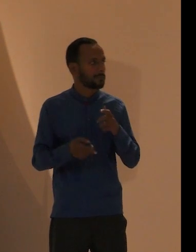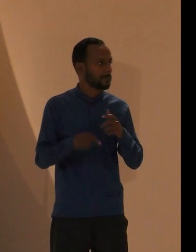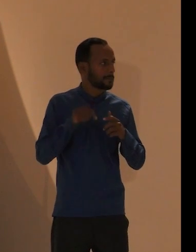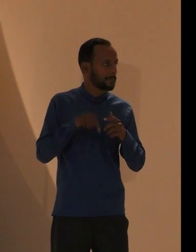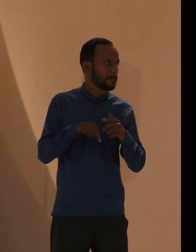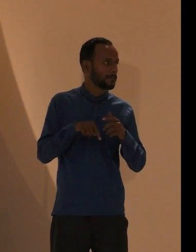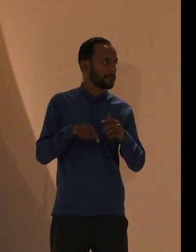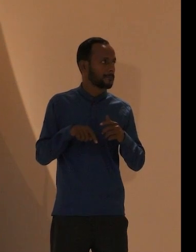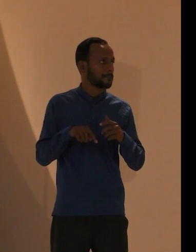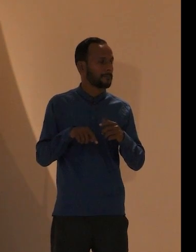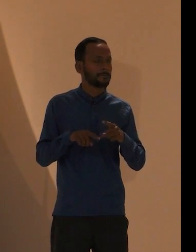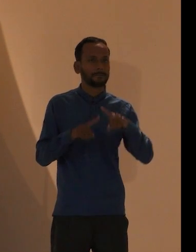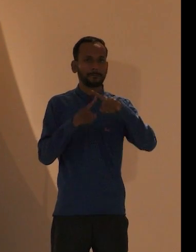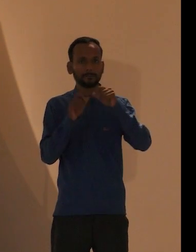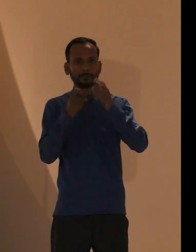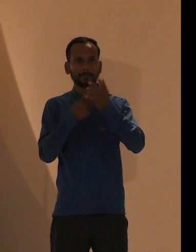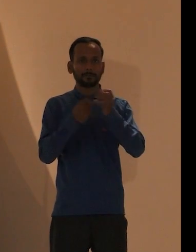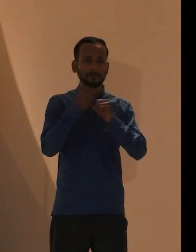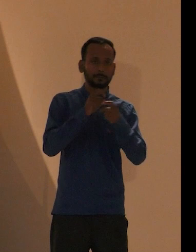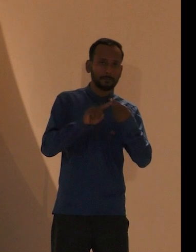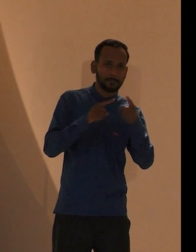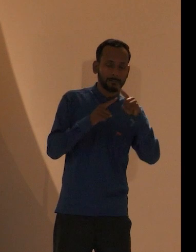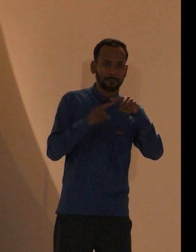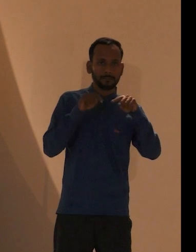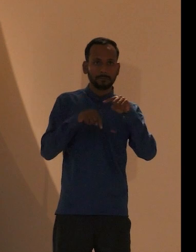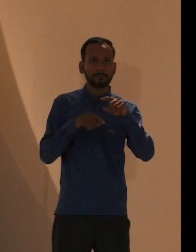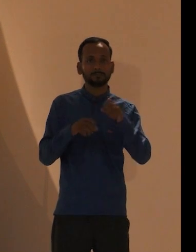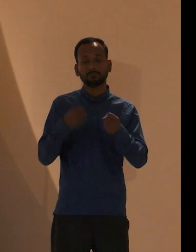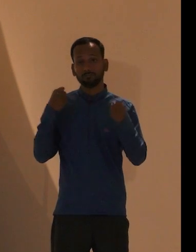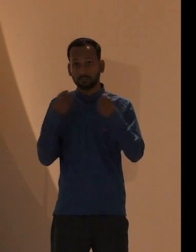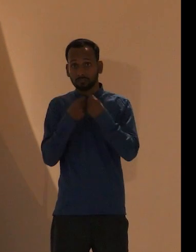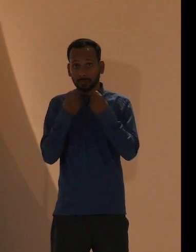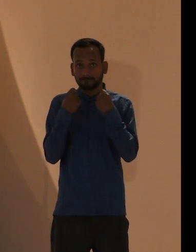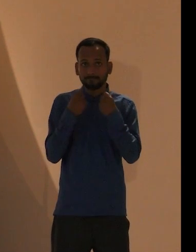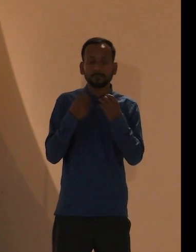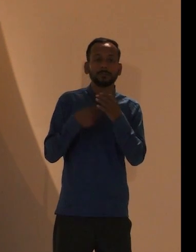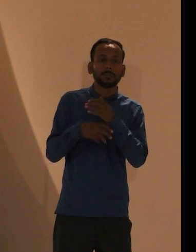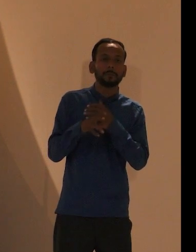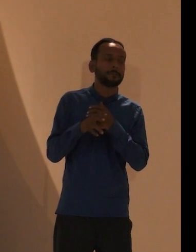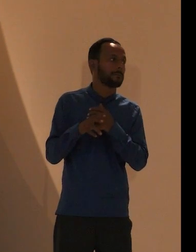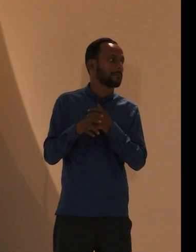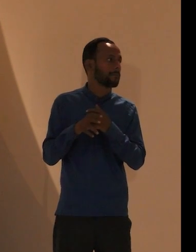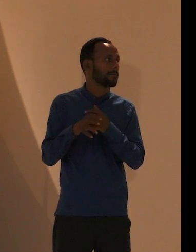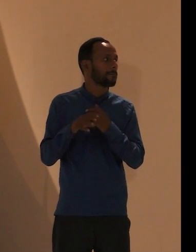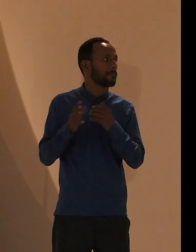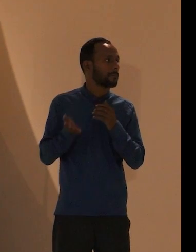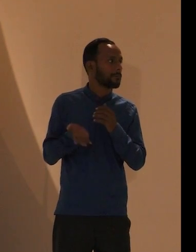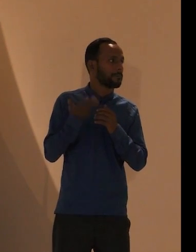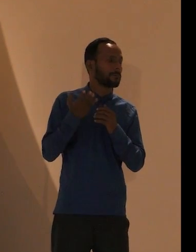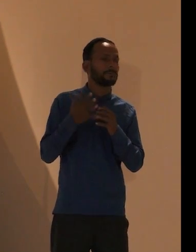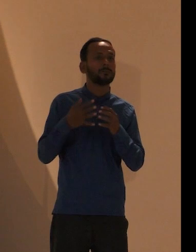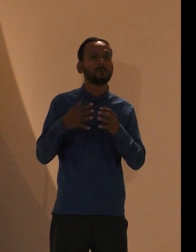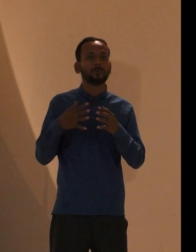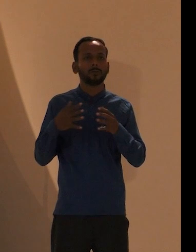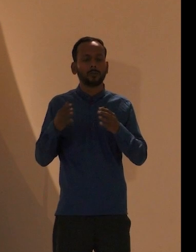now the target of a very, very strong Remove Clive campaign, especially in the wake of